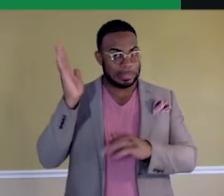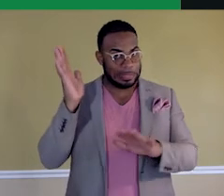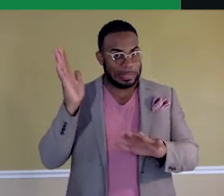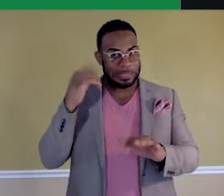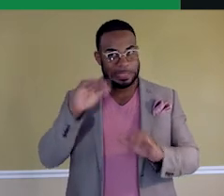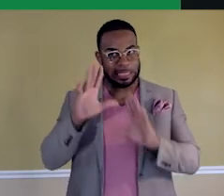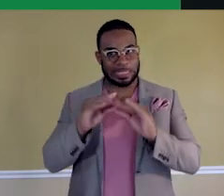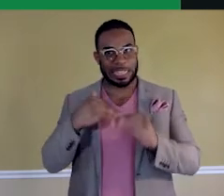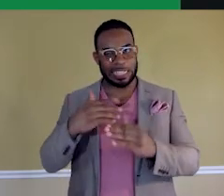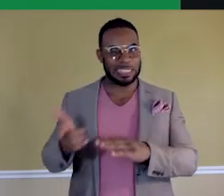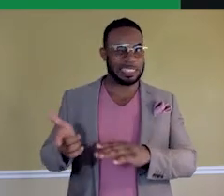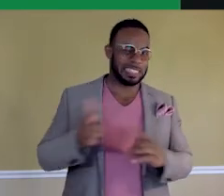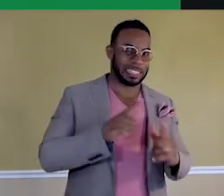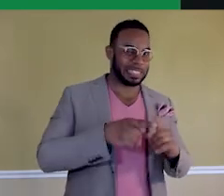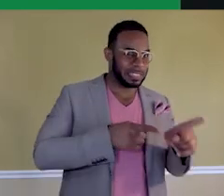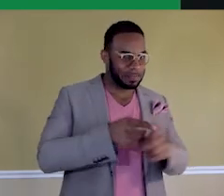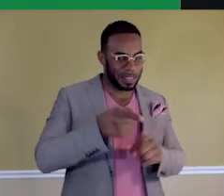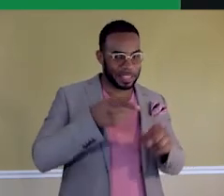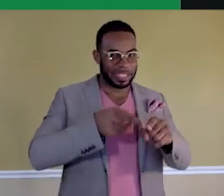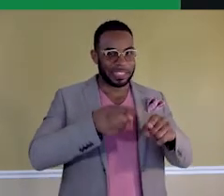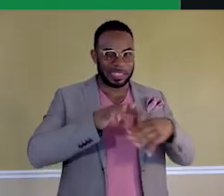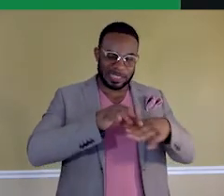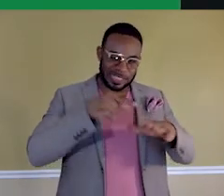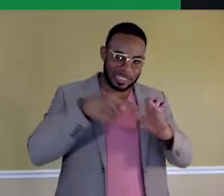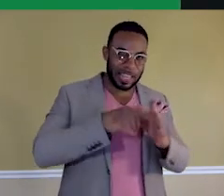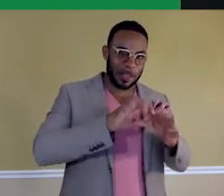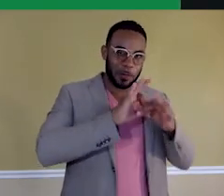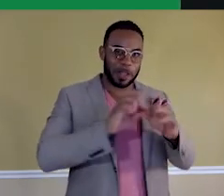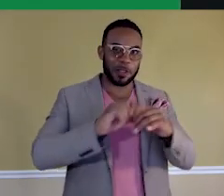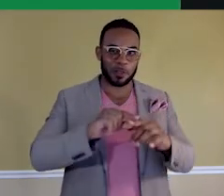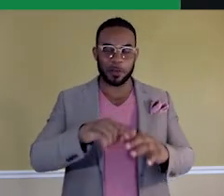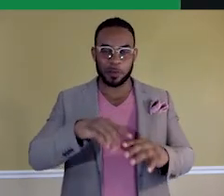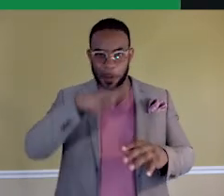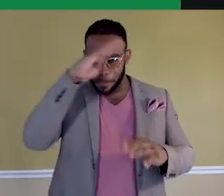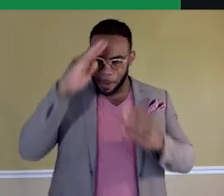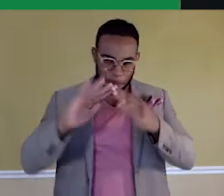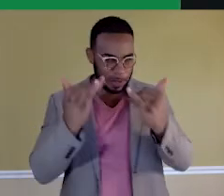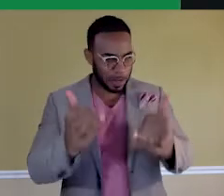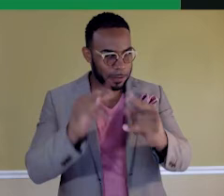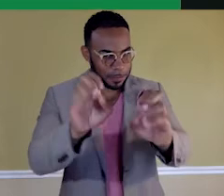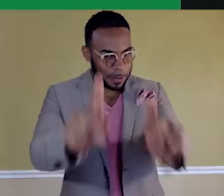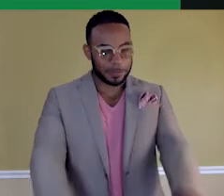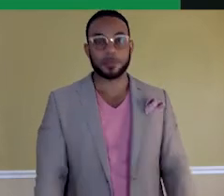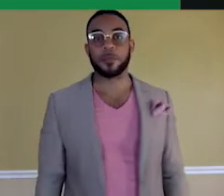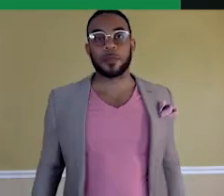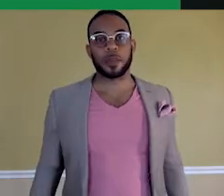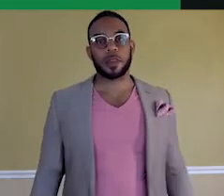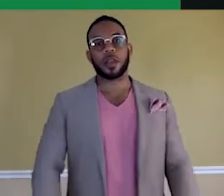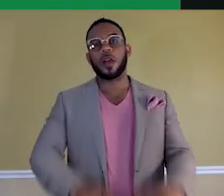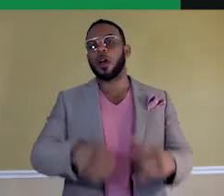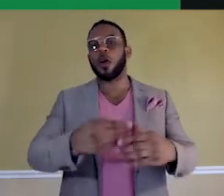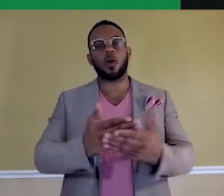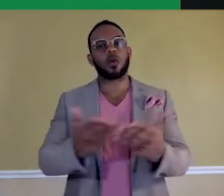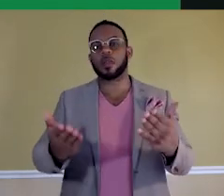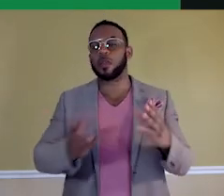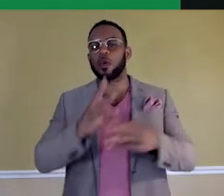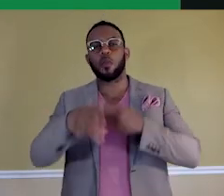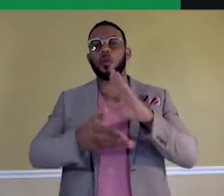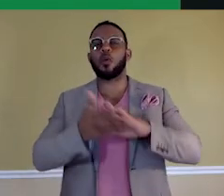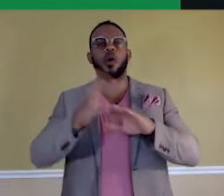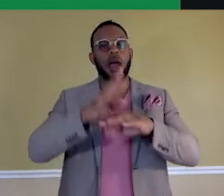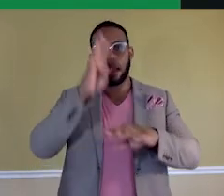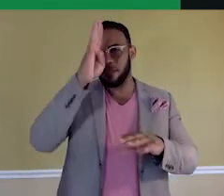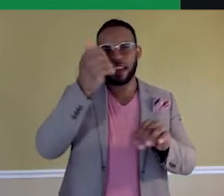of this session. So I'm going to go to the main substance as it relates to the Black community now. The whole world runs on innovations.